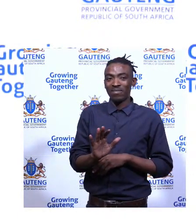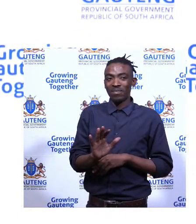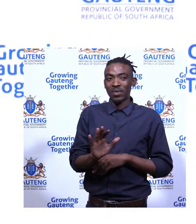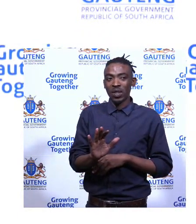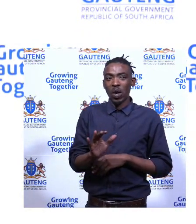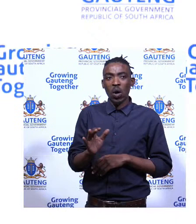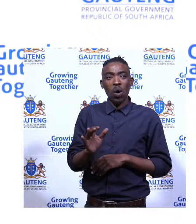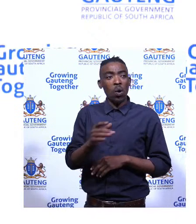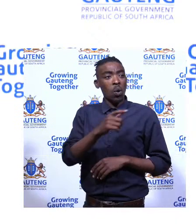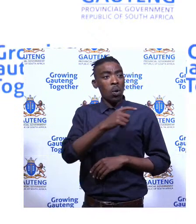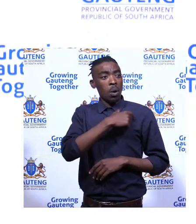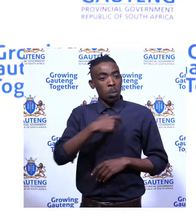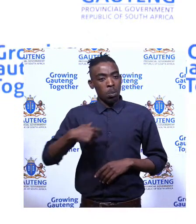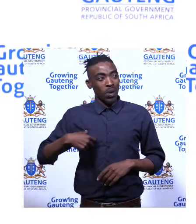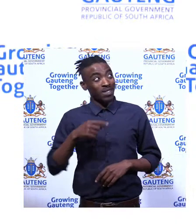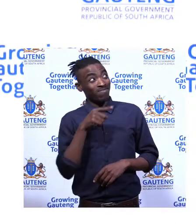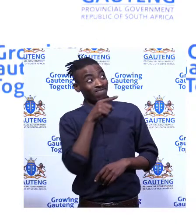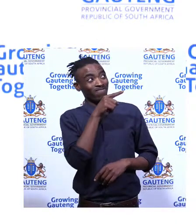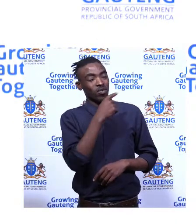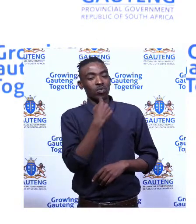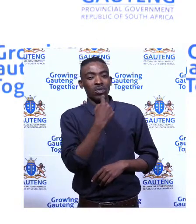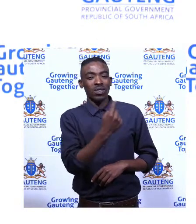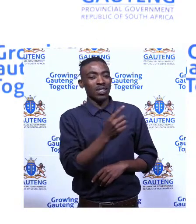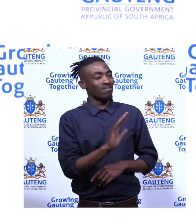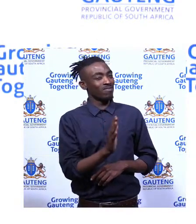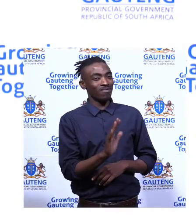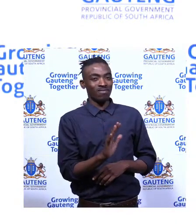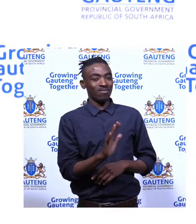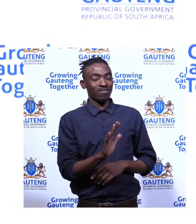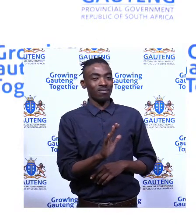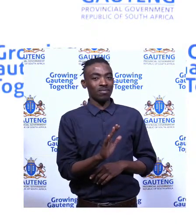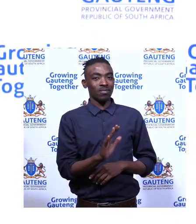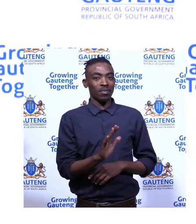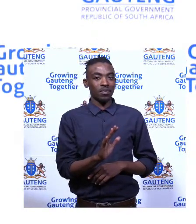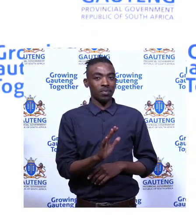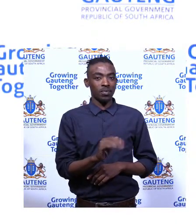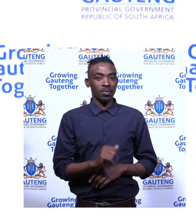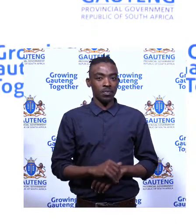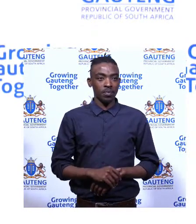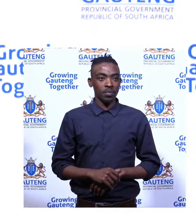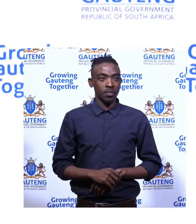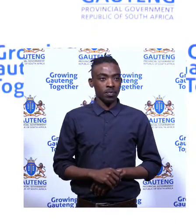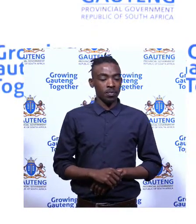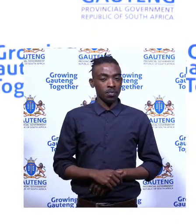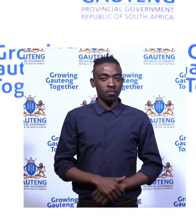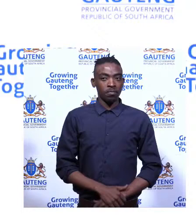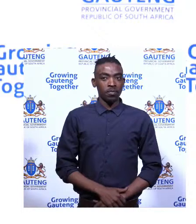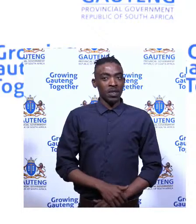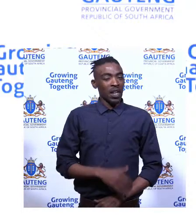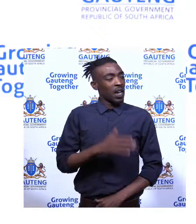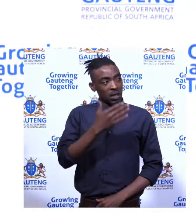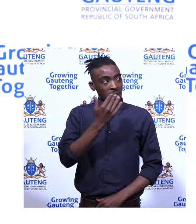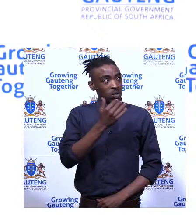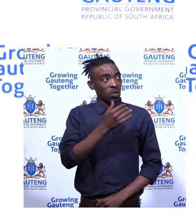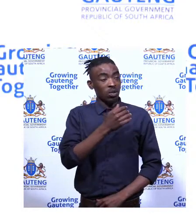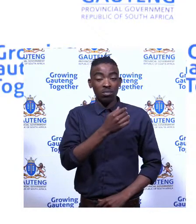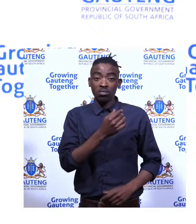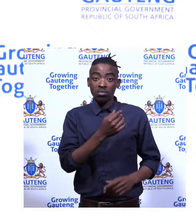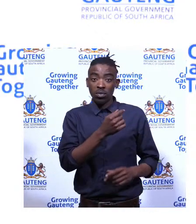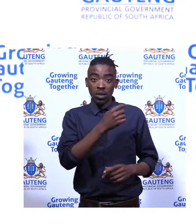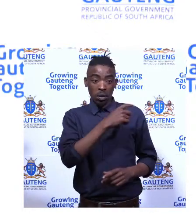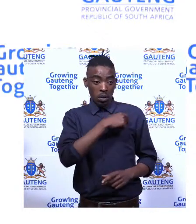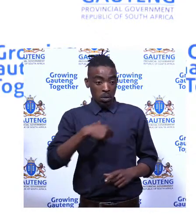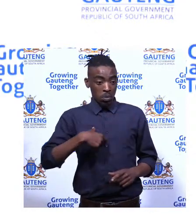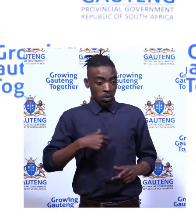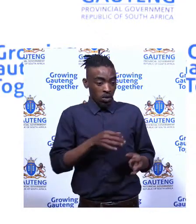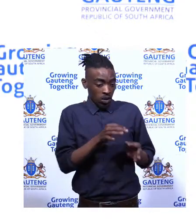the President is going to be briefing the premiers on when he meets with the